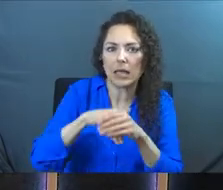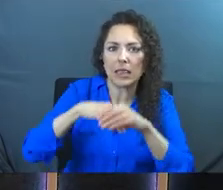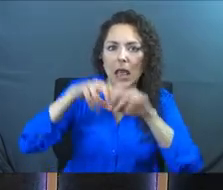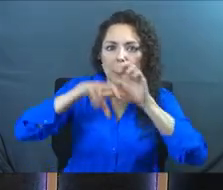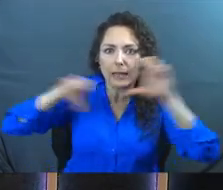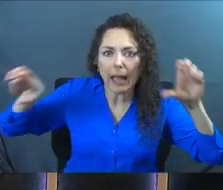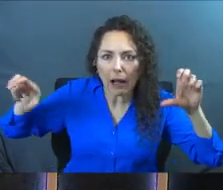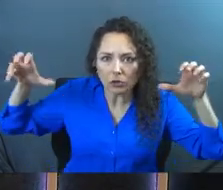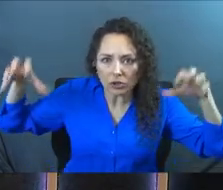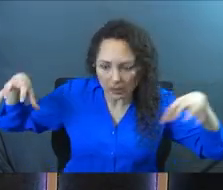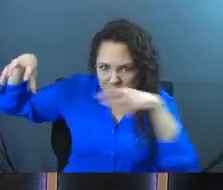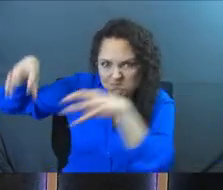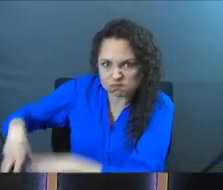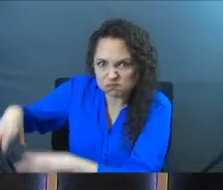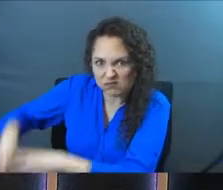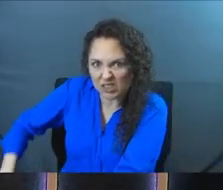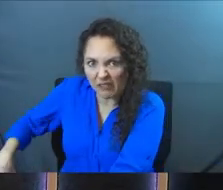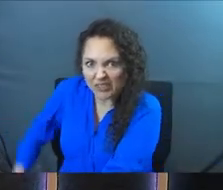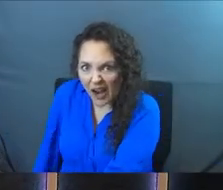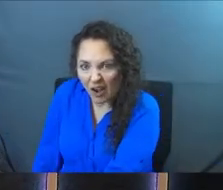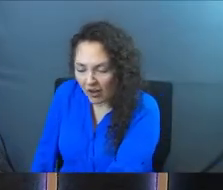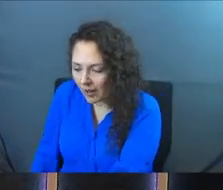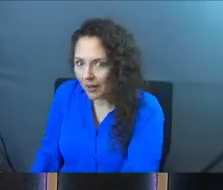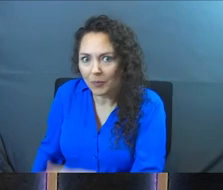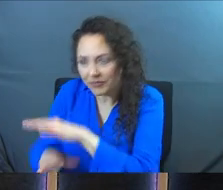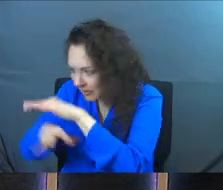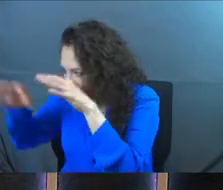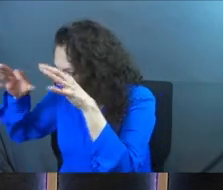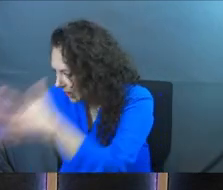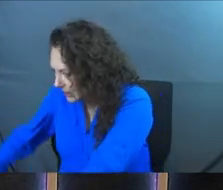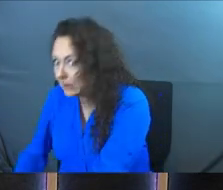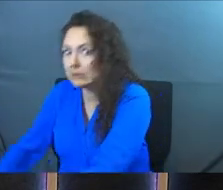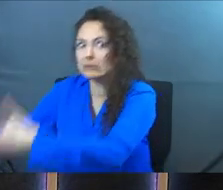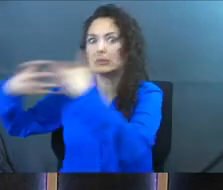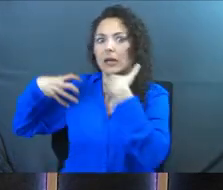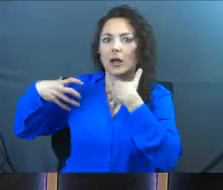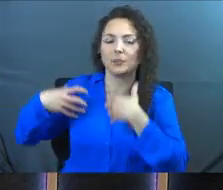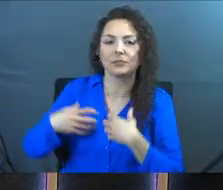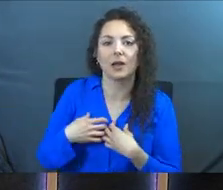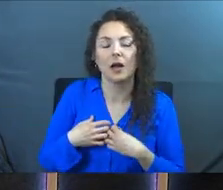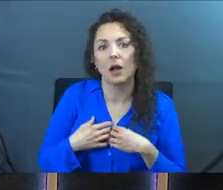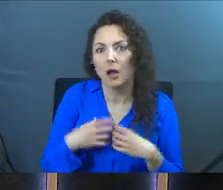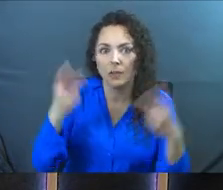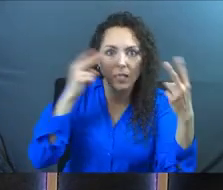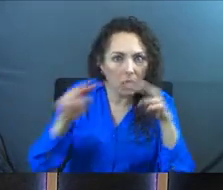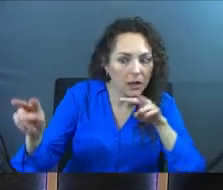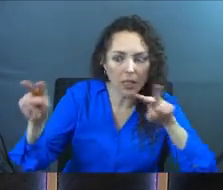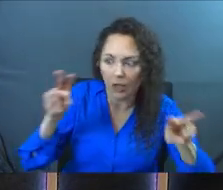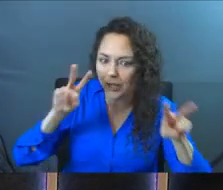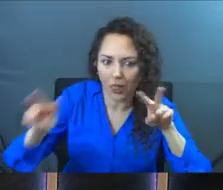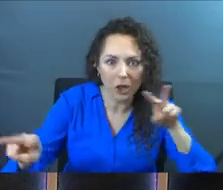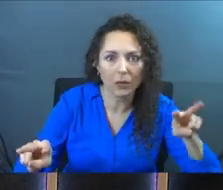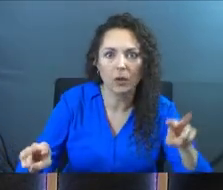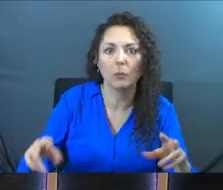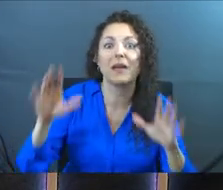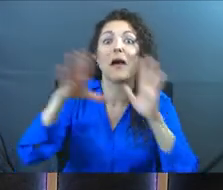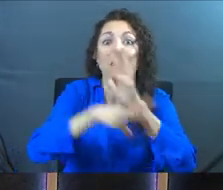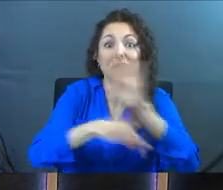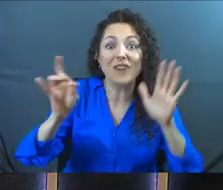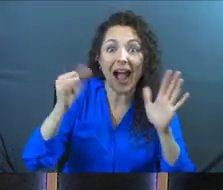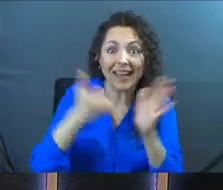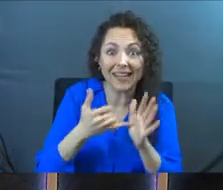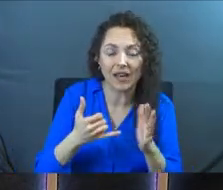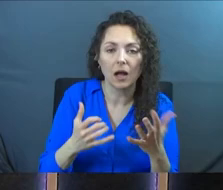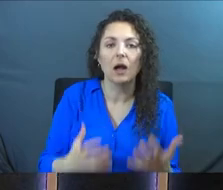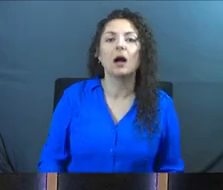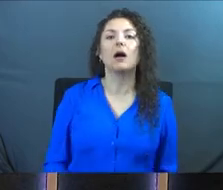cushion or it's like in some other toy or something like that. But we always had this moment, we've been looking and looking and looking and we find it. And